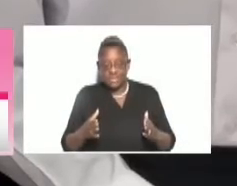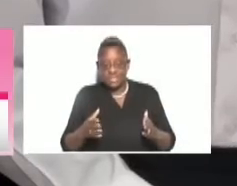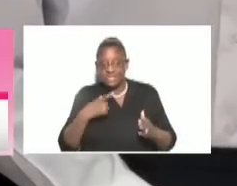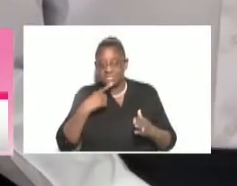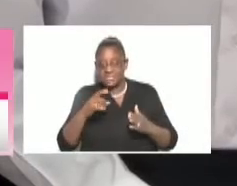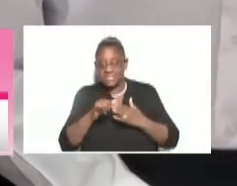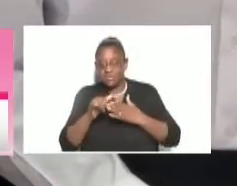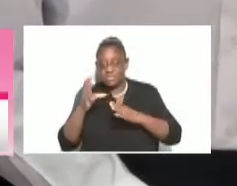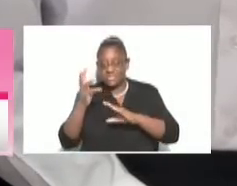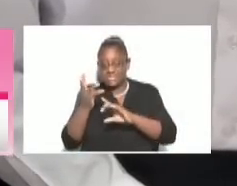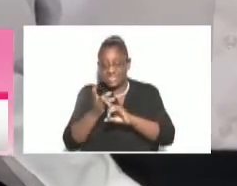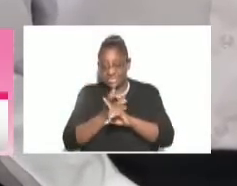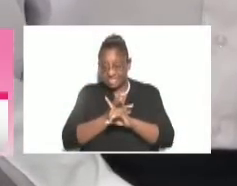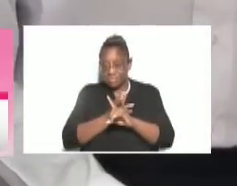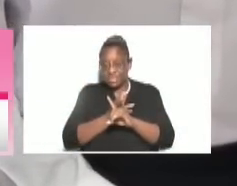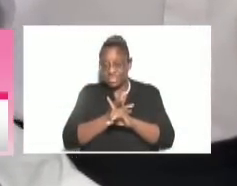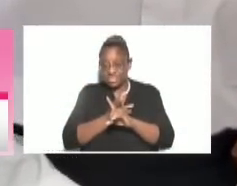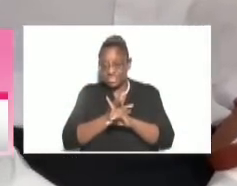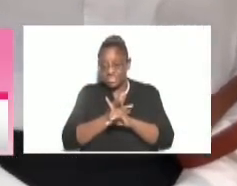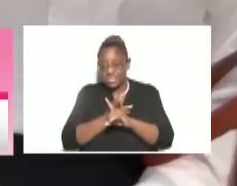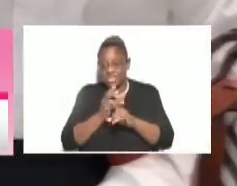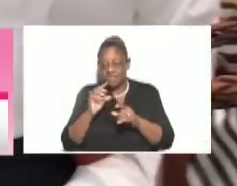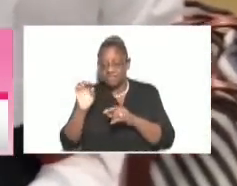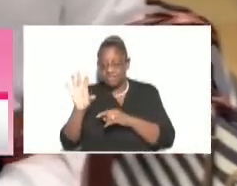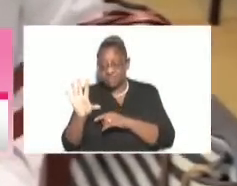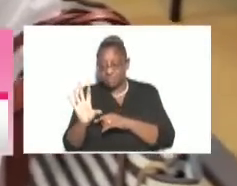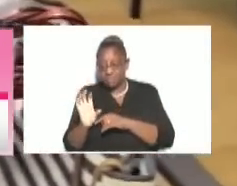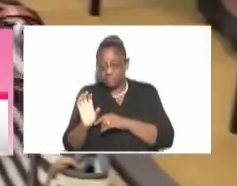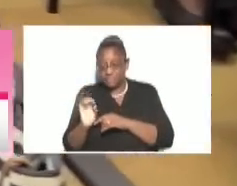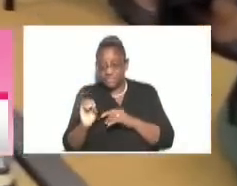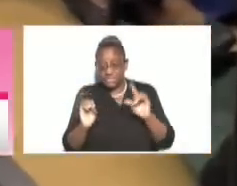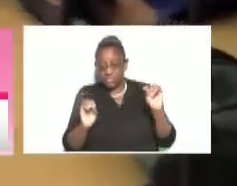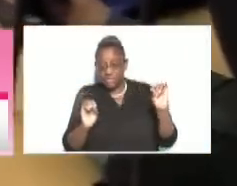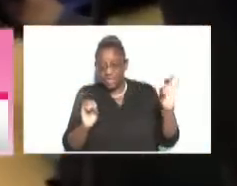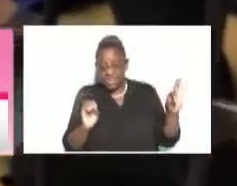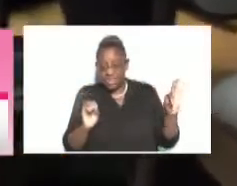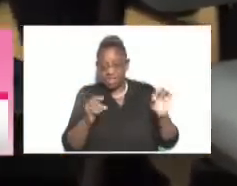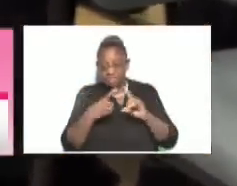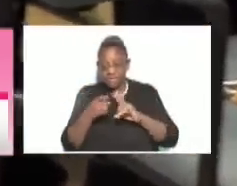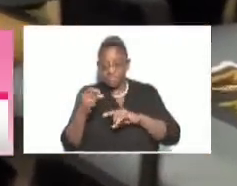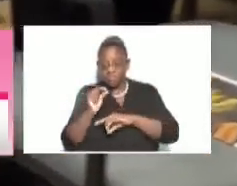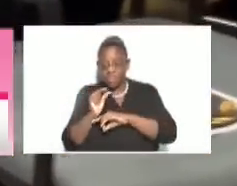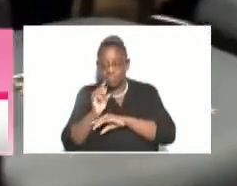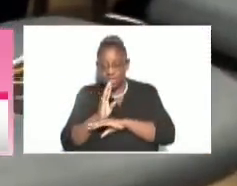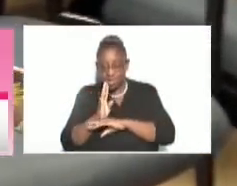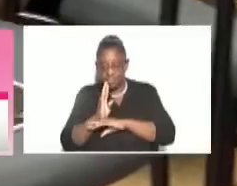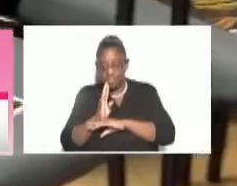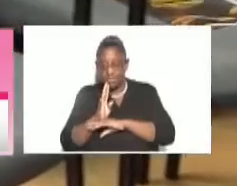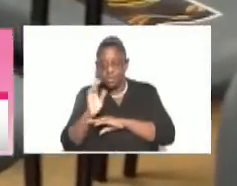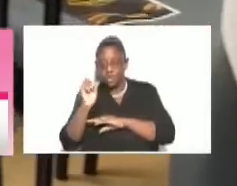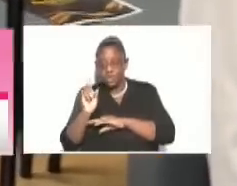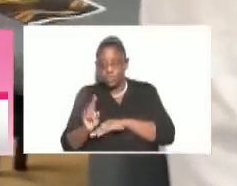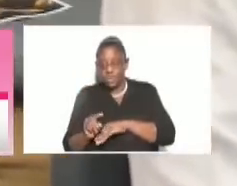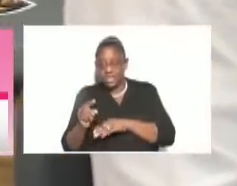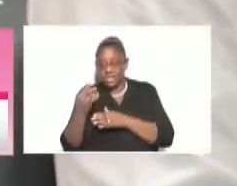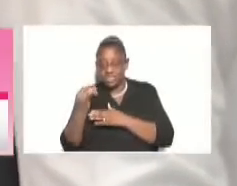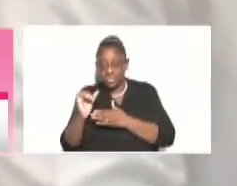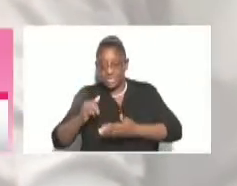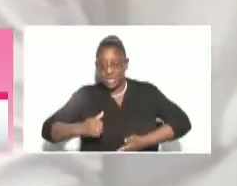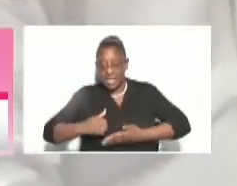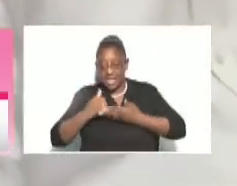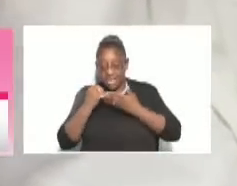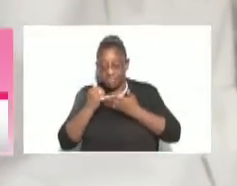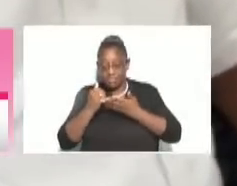training program for the 55 recruits from New Providence and the 29 from Grand Bahama comes to an end, the group will play a pivotal role in helping